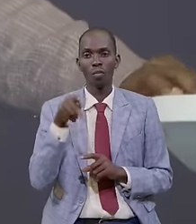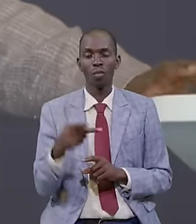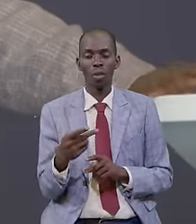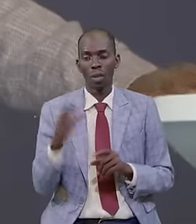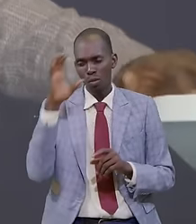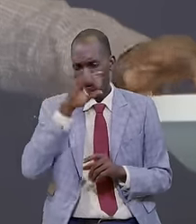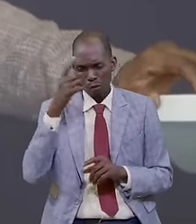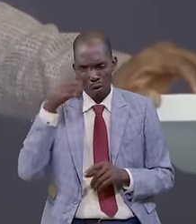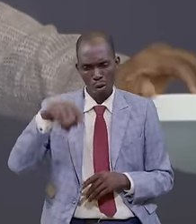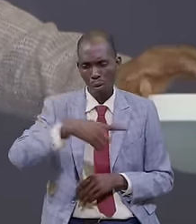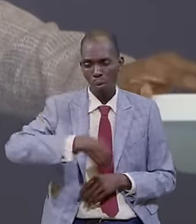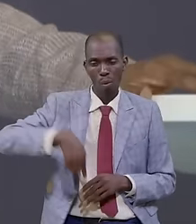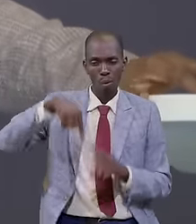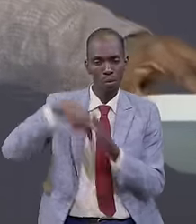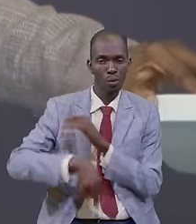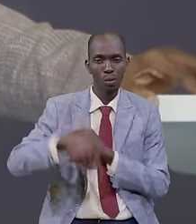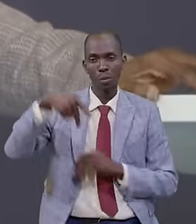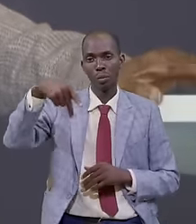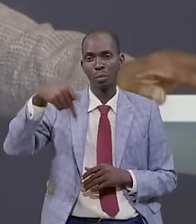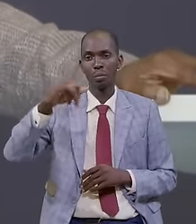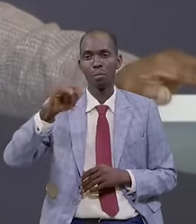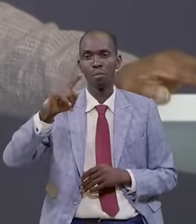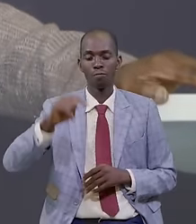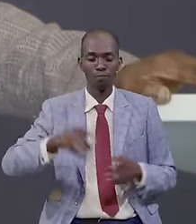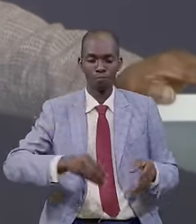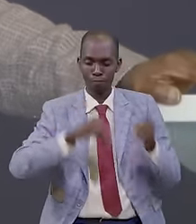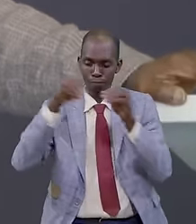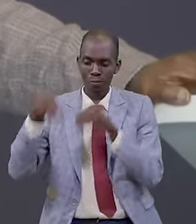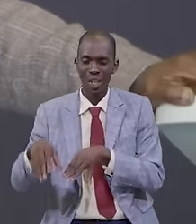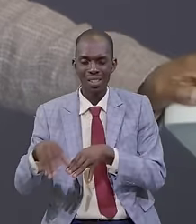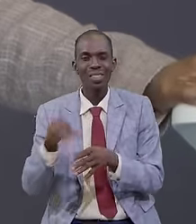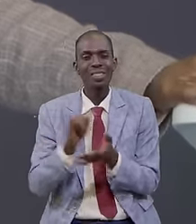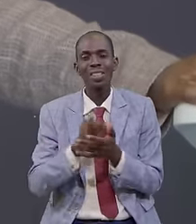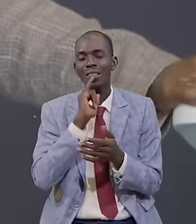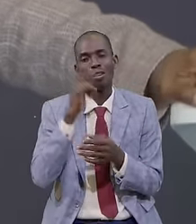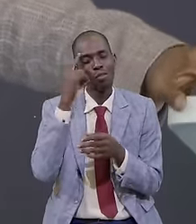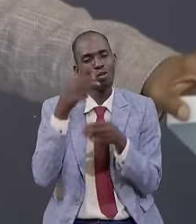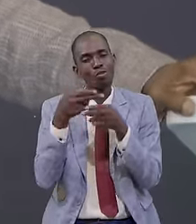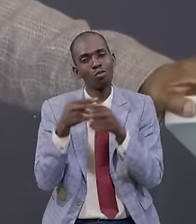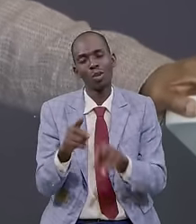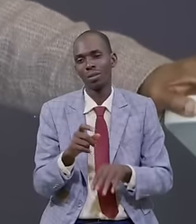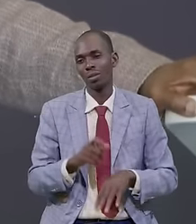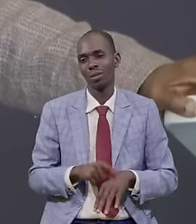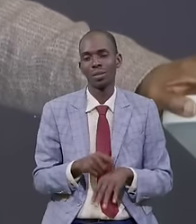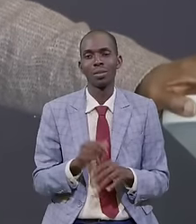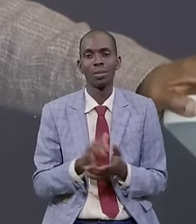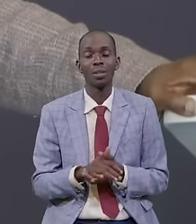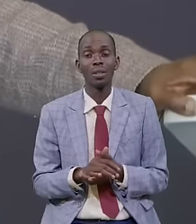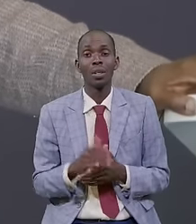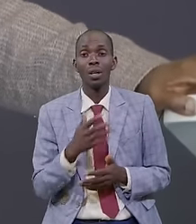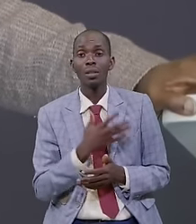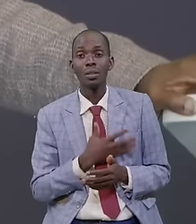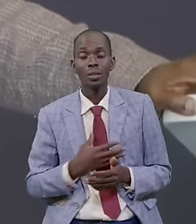That's temporary. There are pitfalls. There are pits created and made